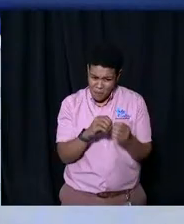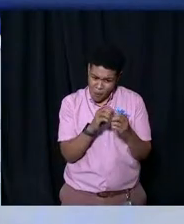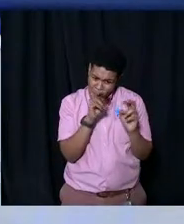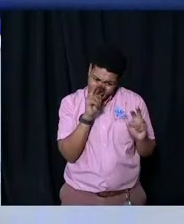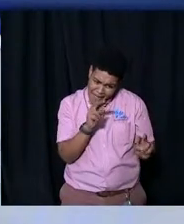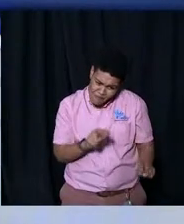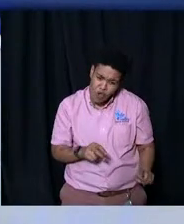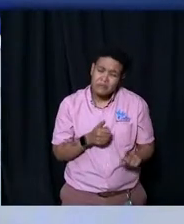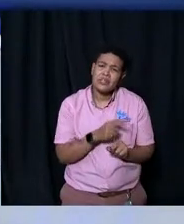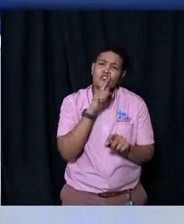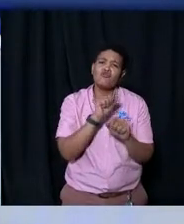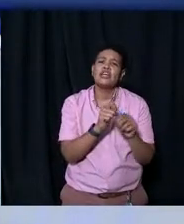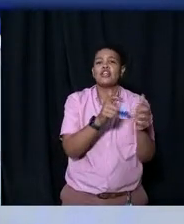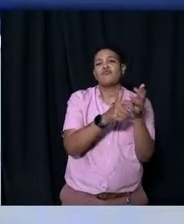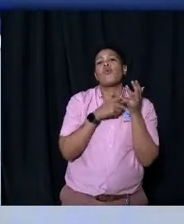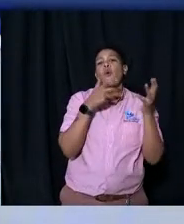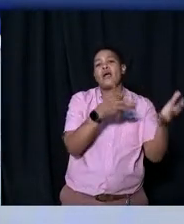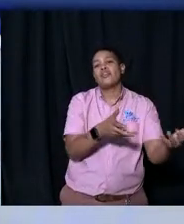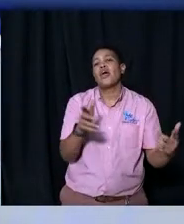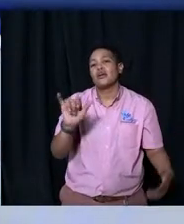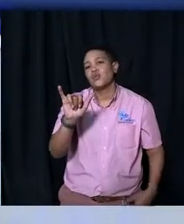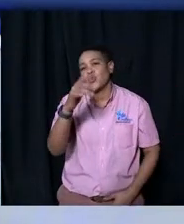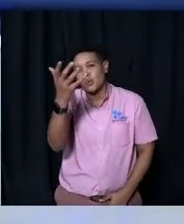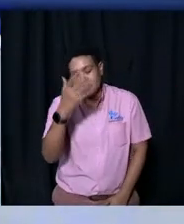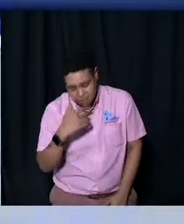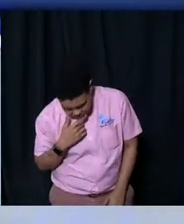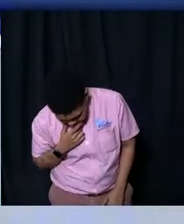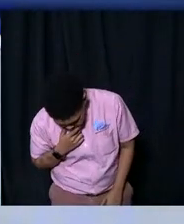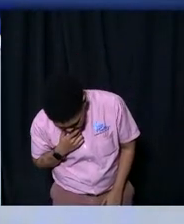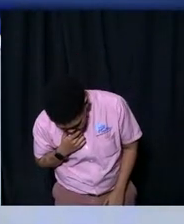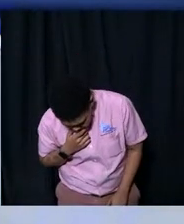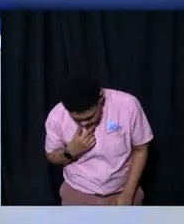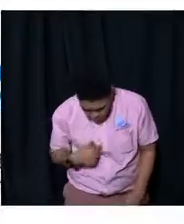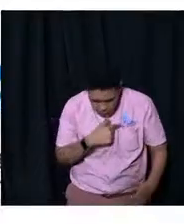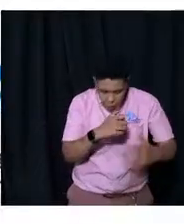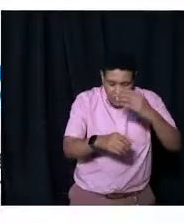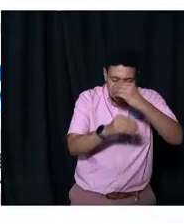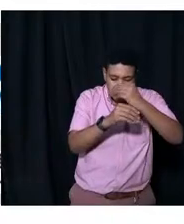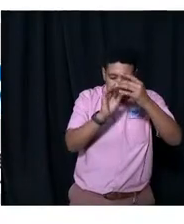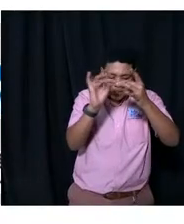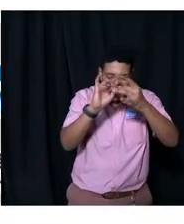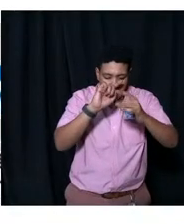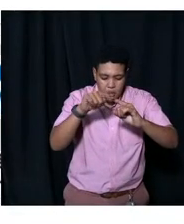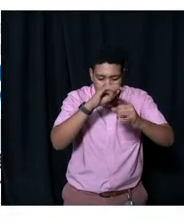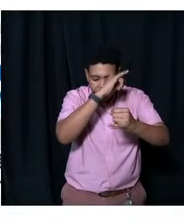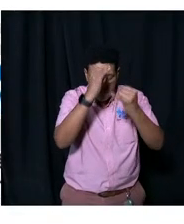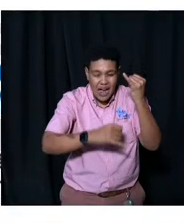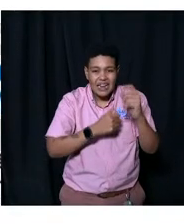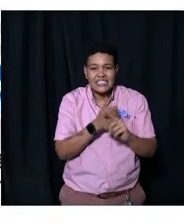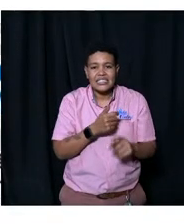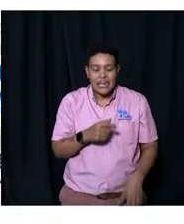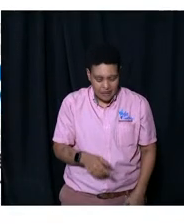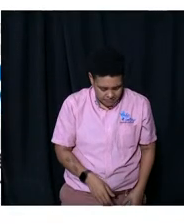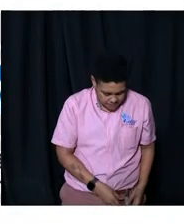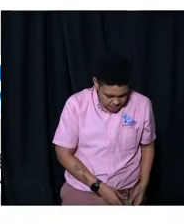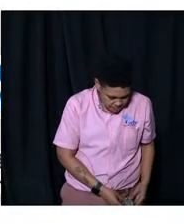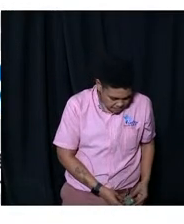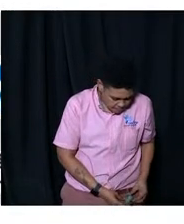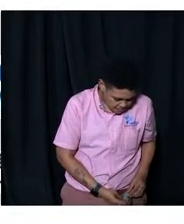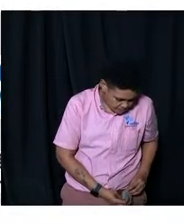enforcement is required in that regard. We also want to talk about finalizing an implementation